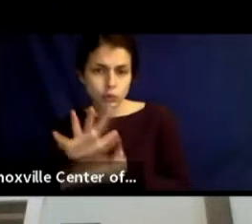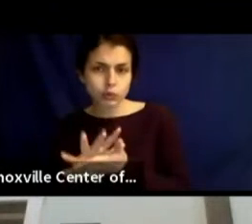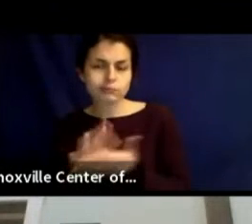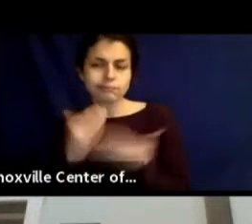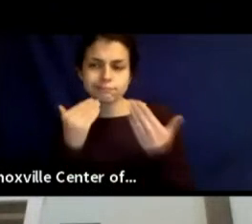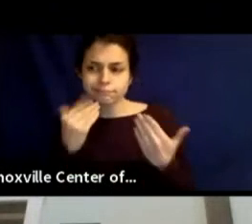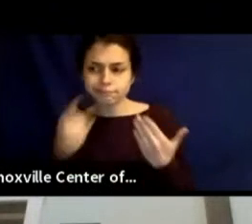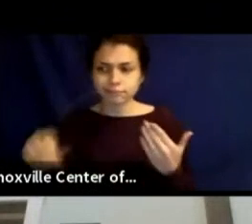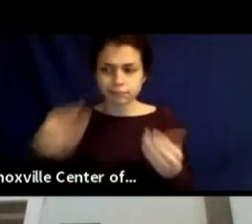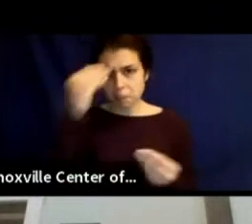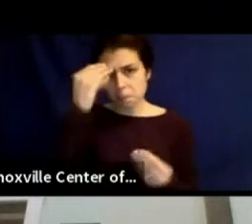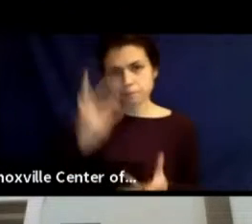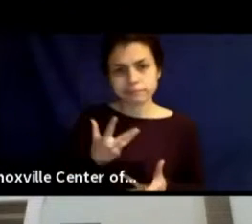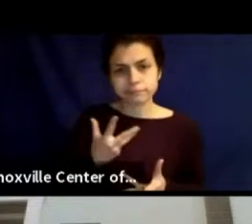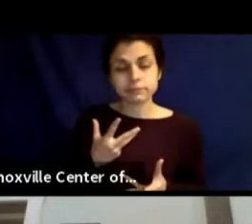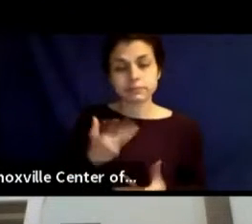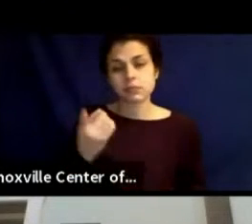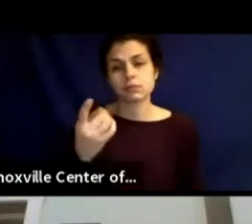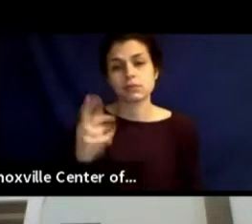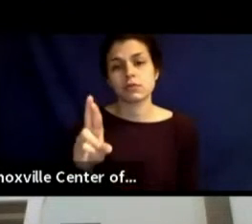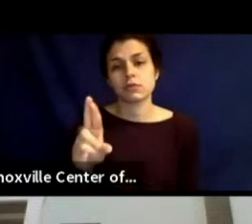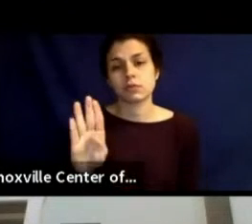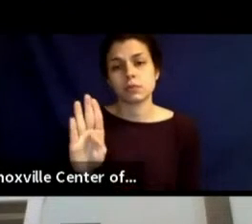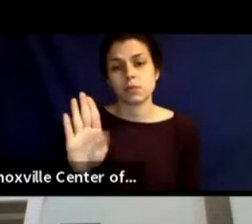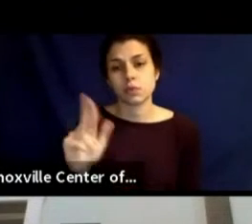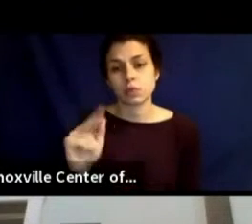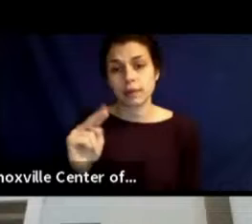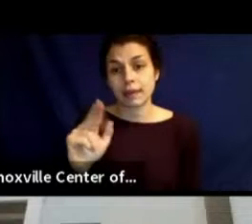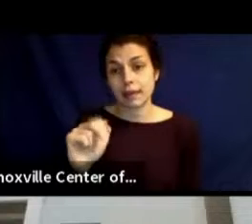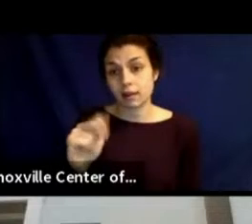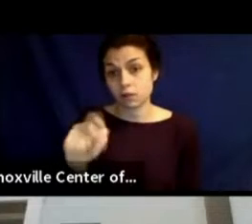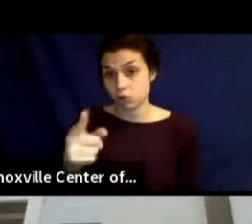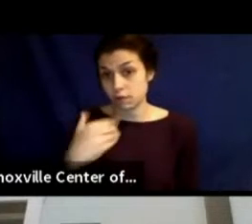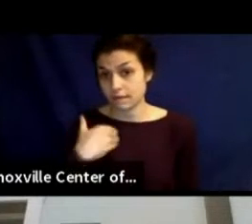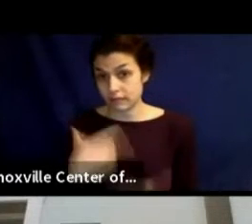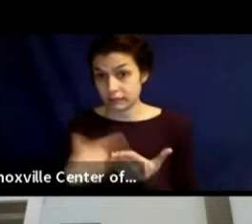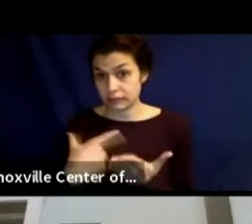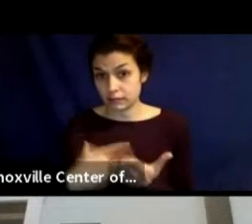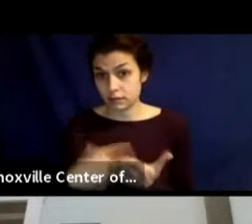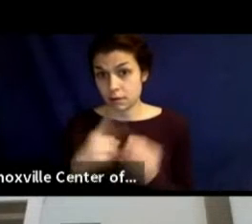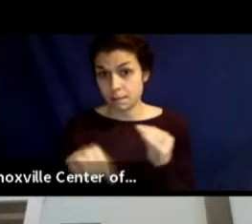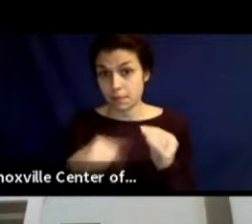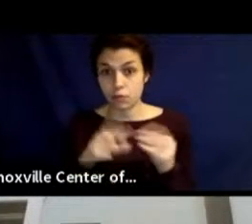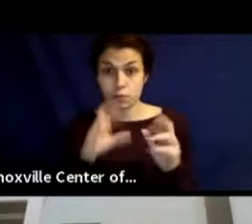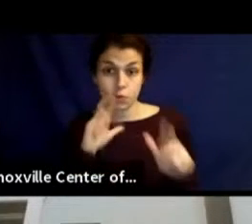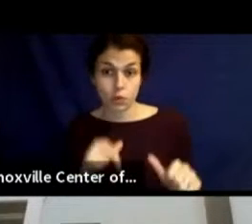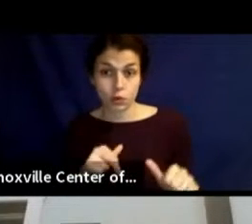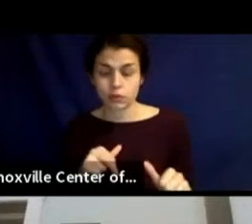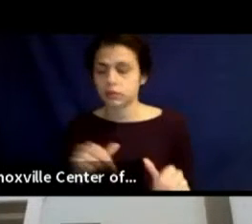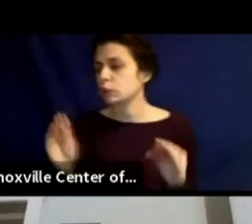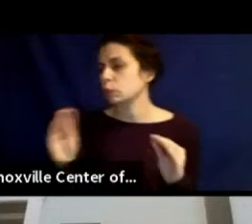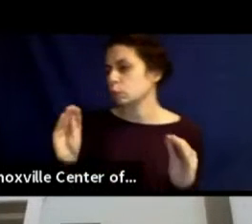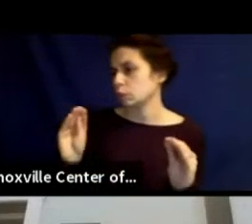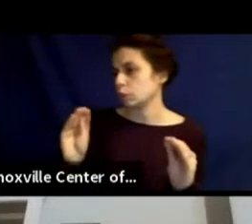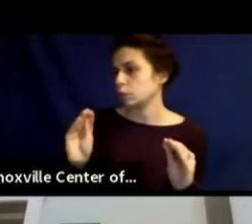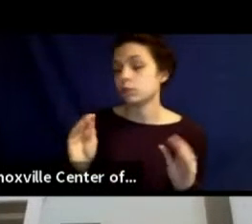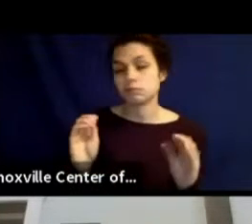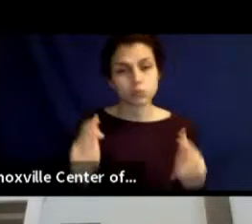any discussion on either of those reports I see on the screen? I do not. Okay.